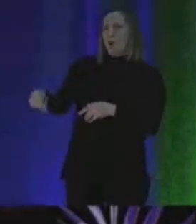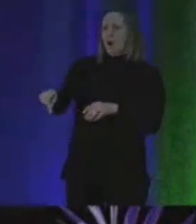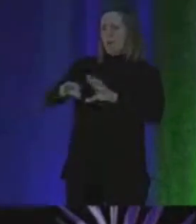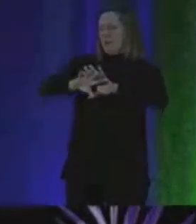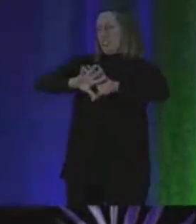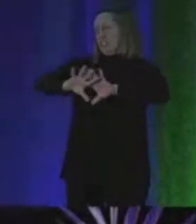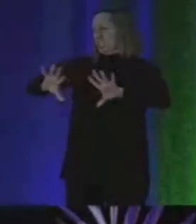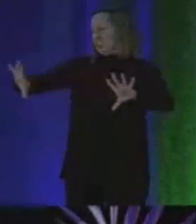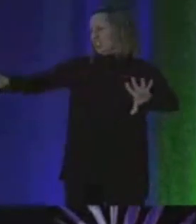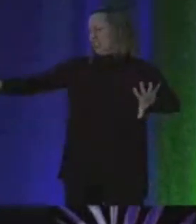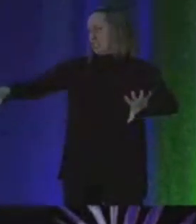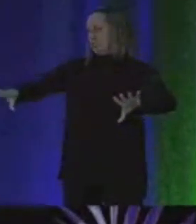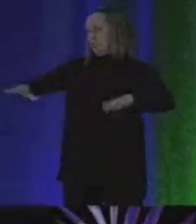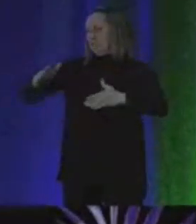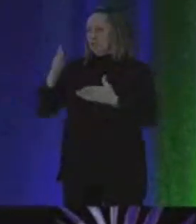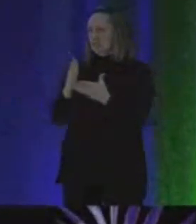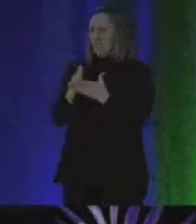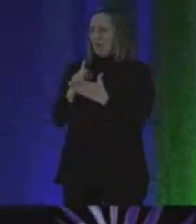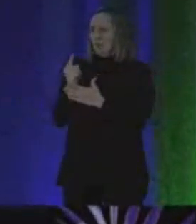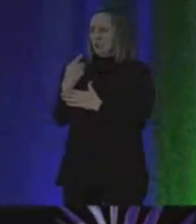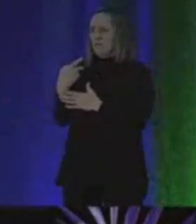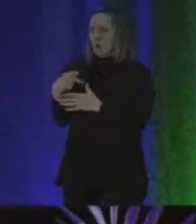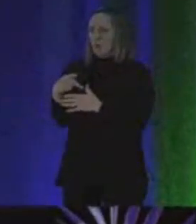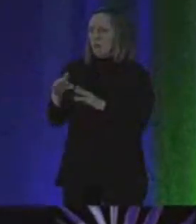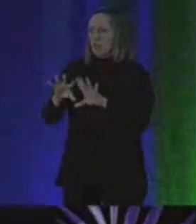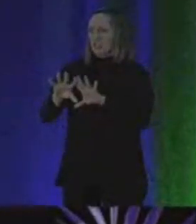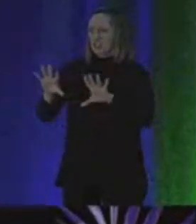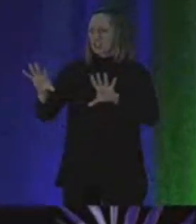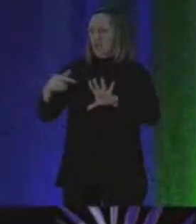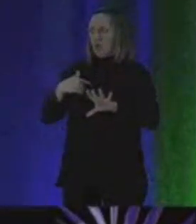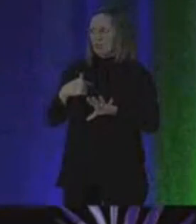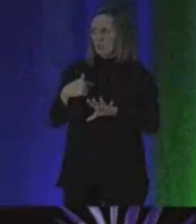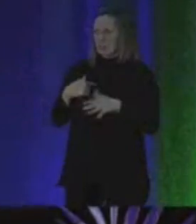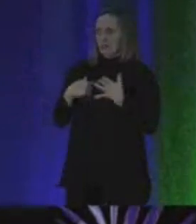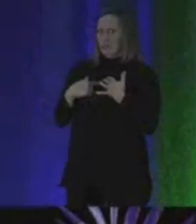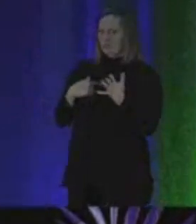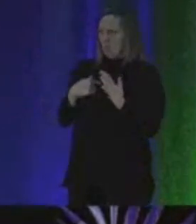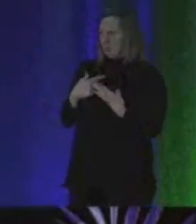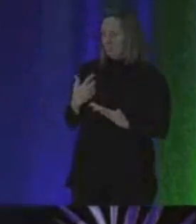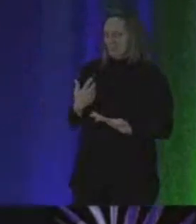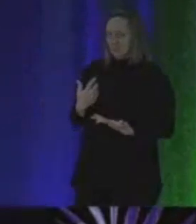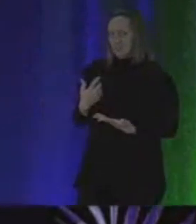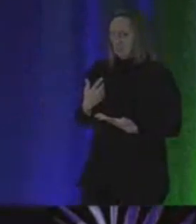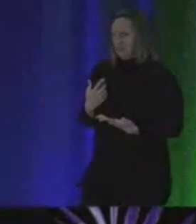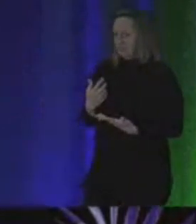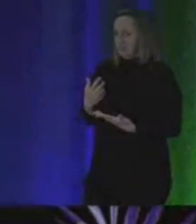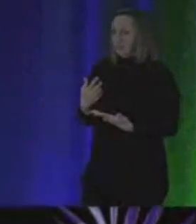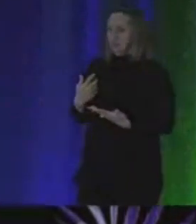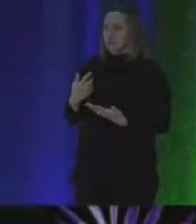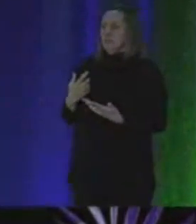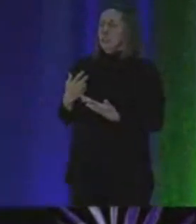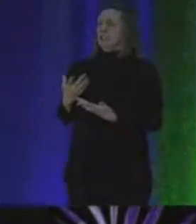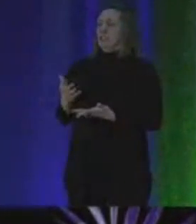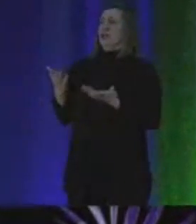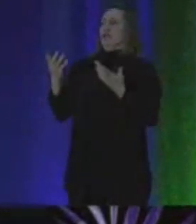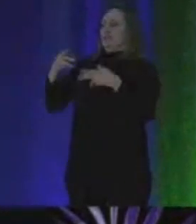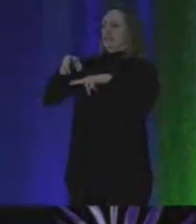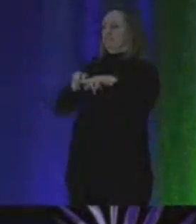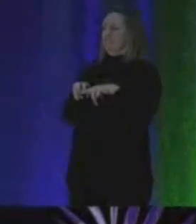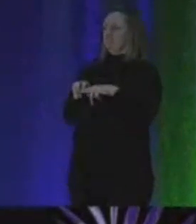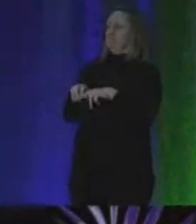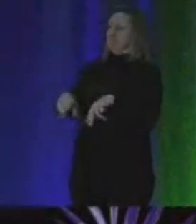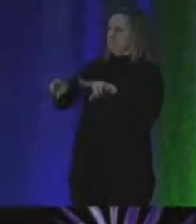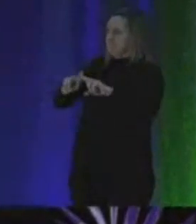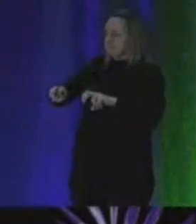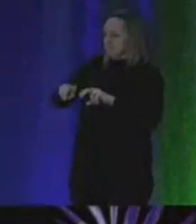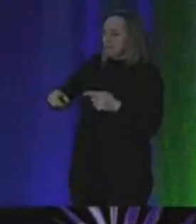ground to a halt, and it was just purple. I was like, what? So I go and I look. Essentially what had happened was